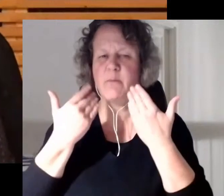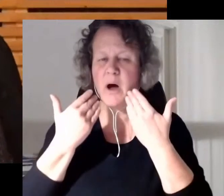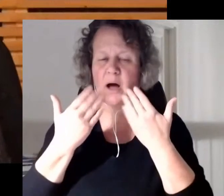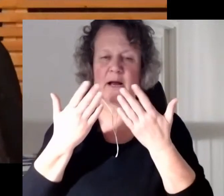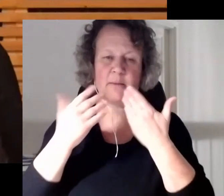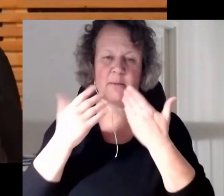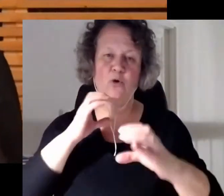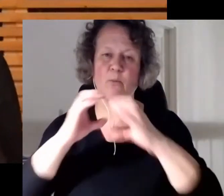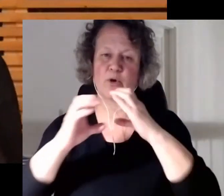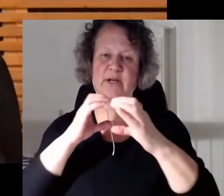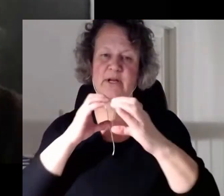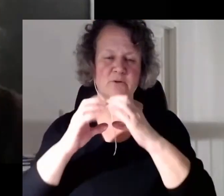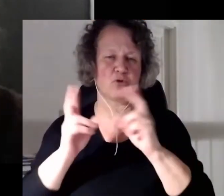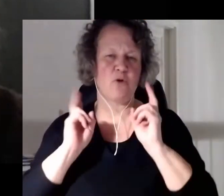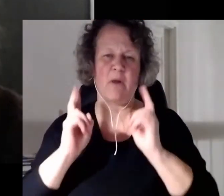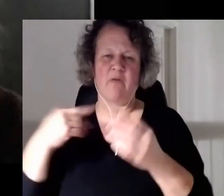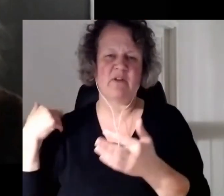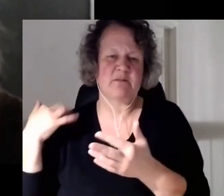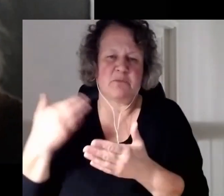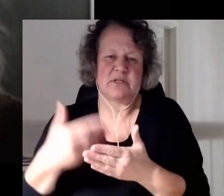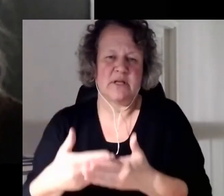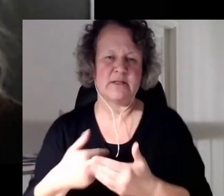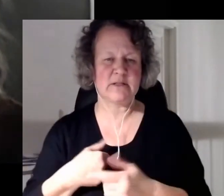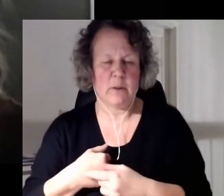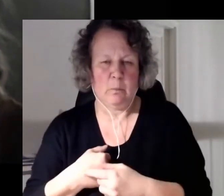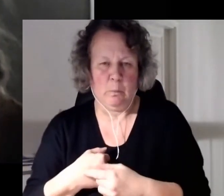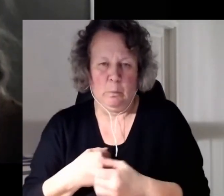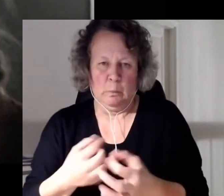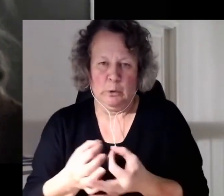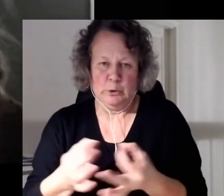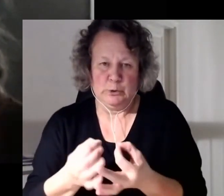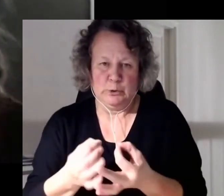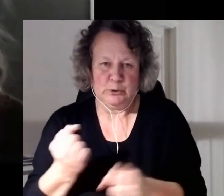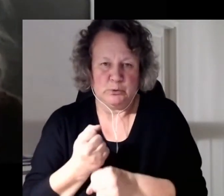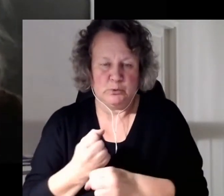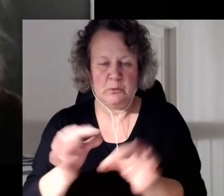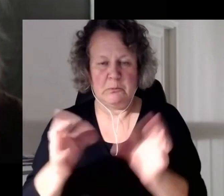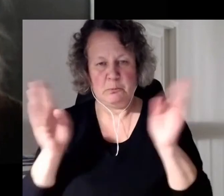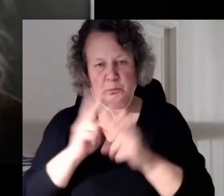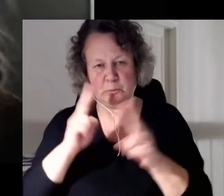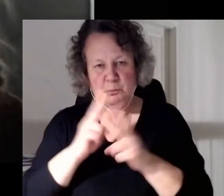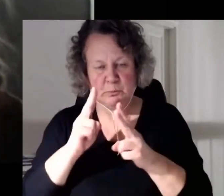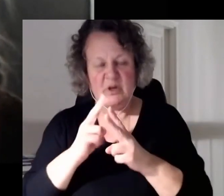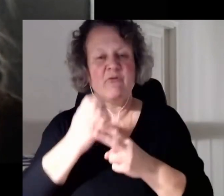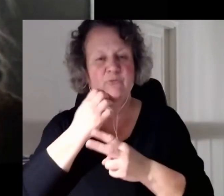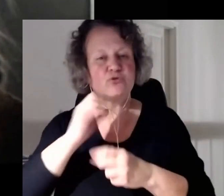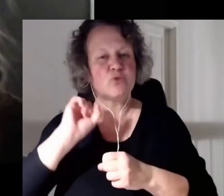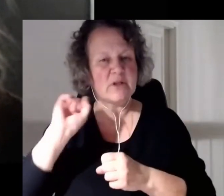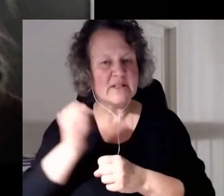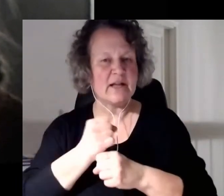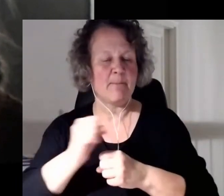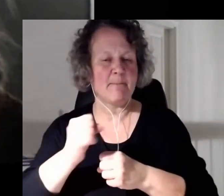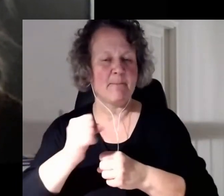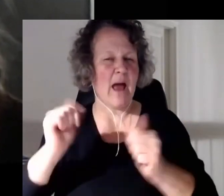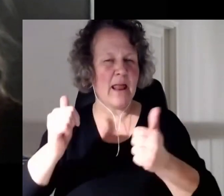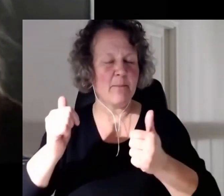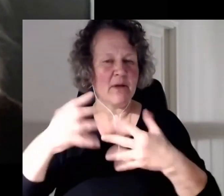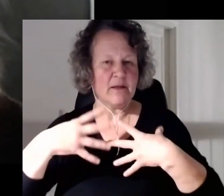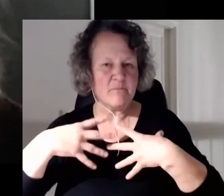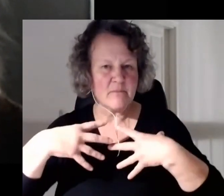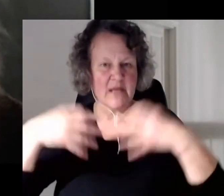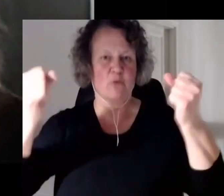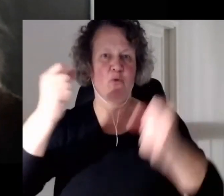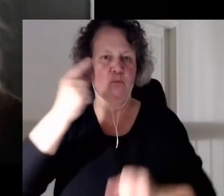real life, and talking about climate communication, there are also some approaches. And if I want to have this hero